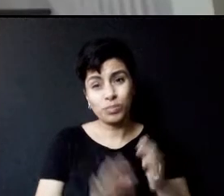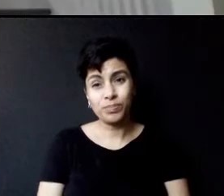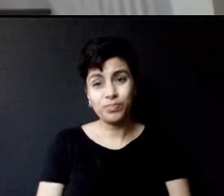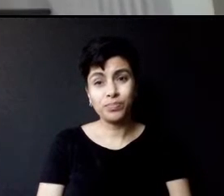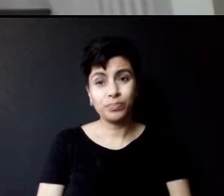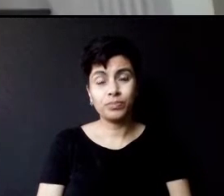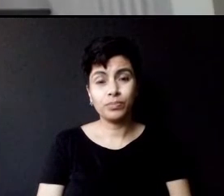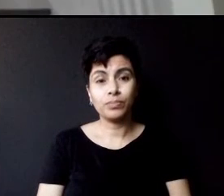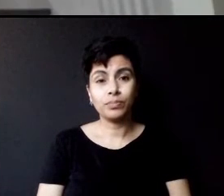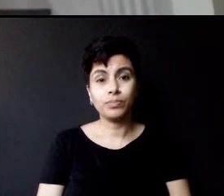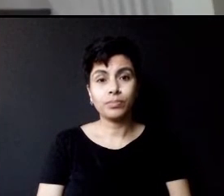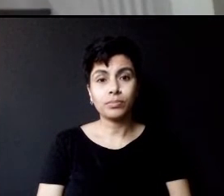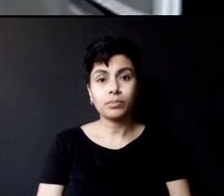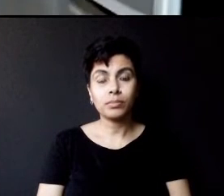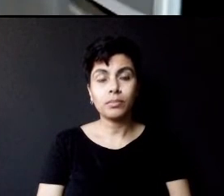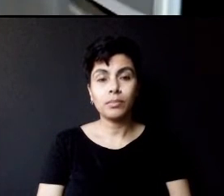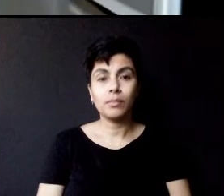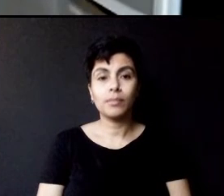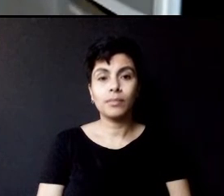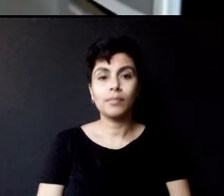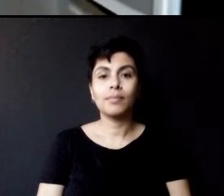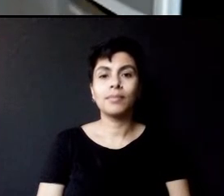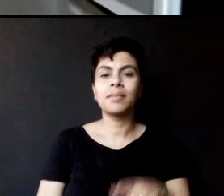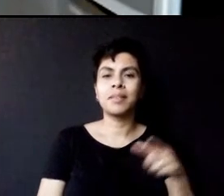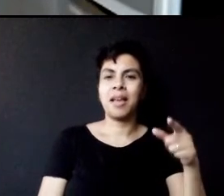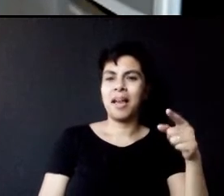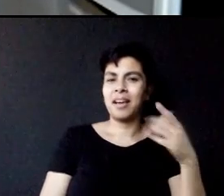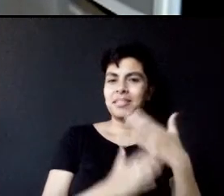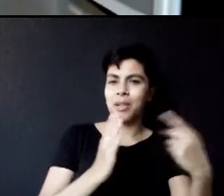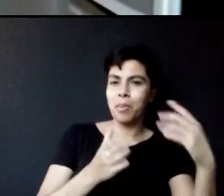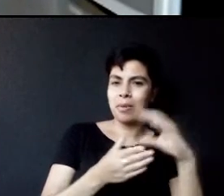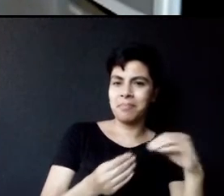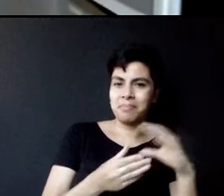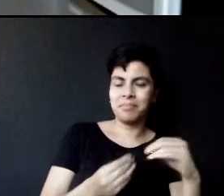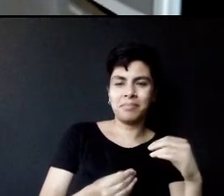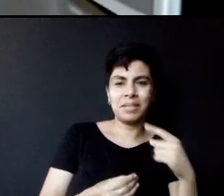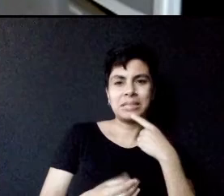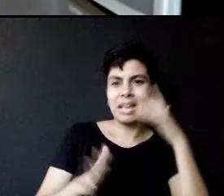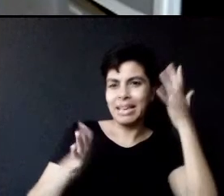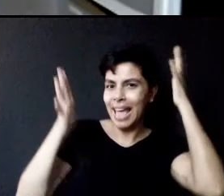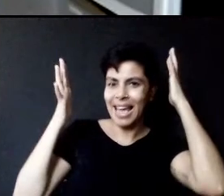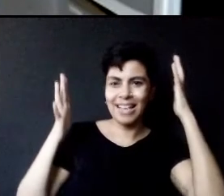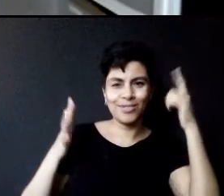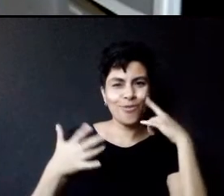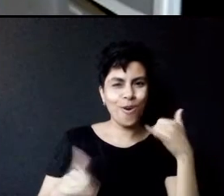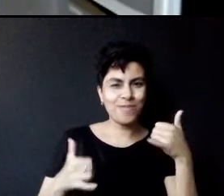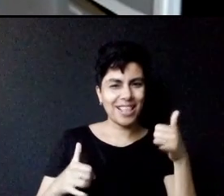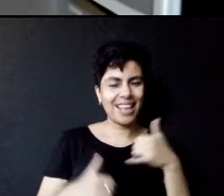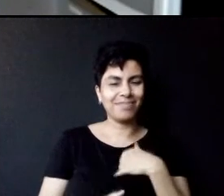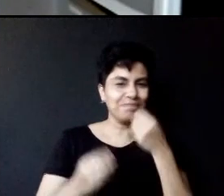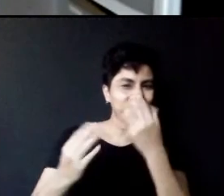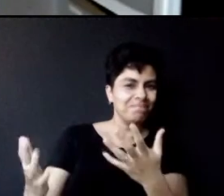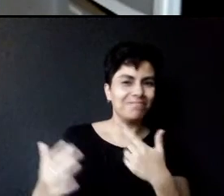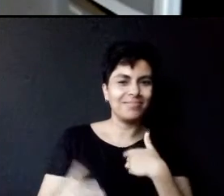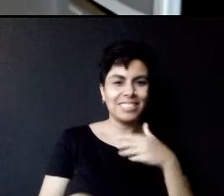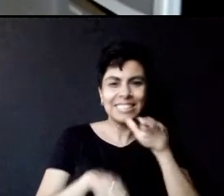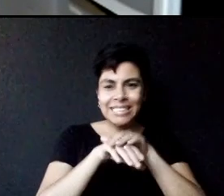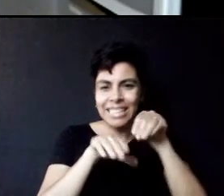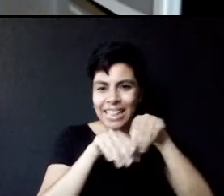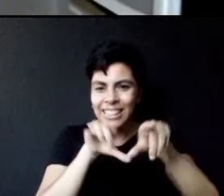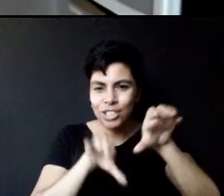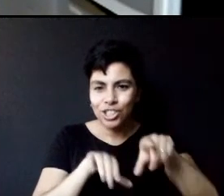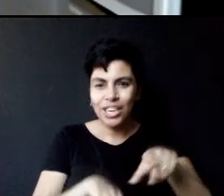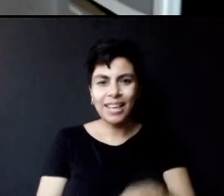STEM. Mm-hmm. And you've got a kudos, a hooray for the play in the chat. I just noticed that.